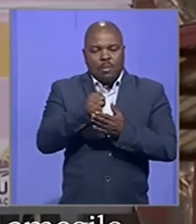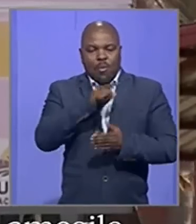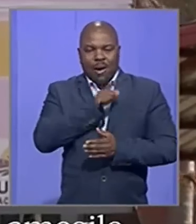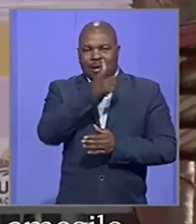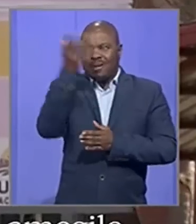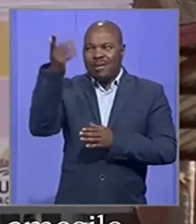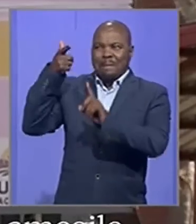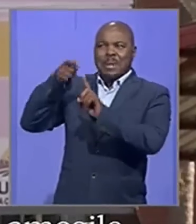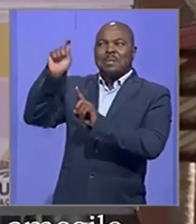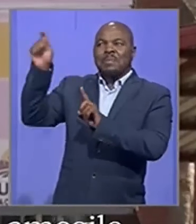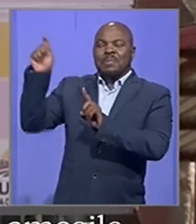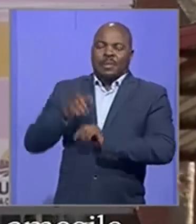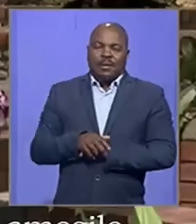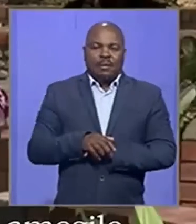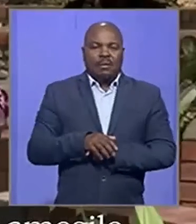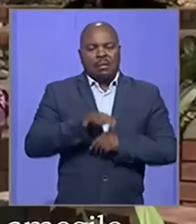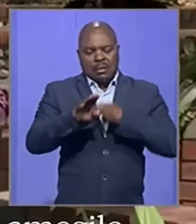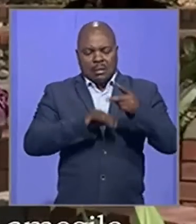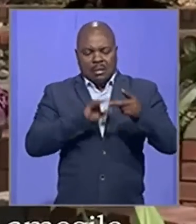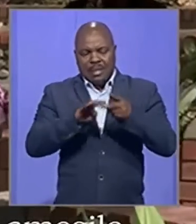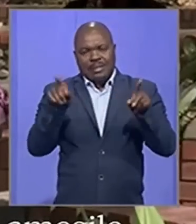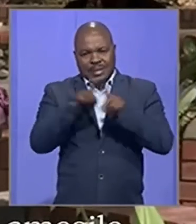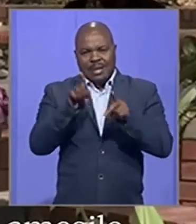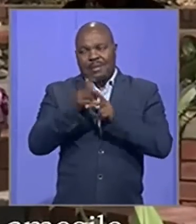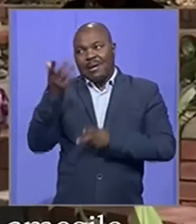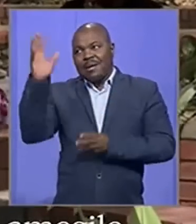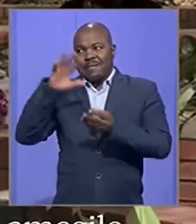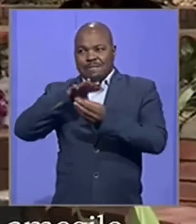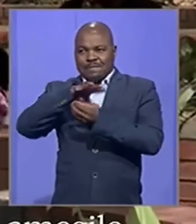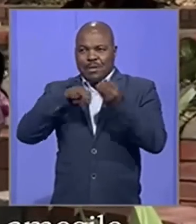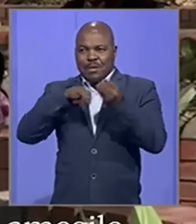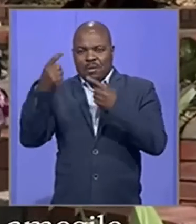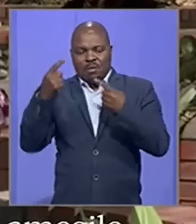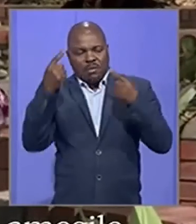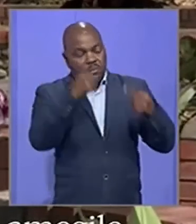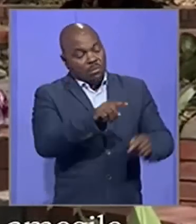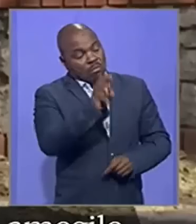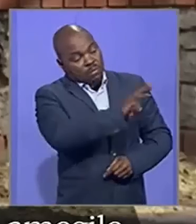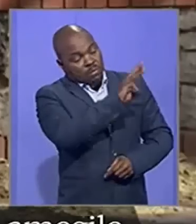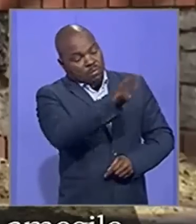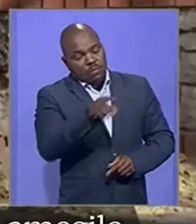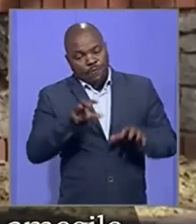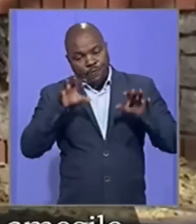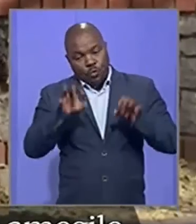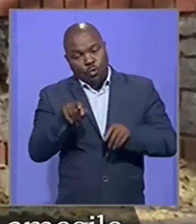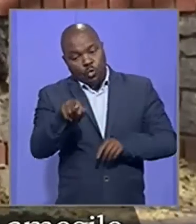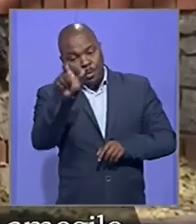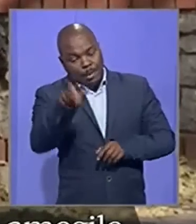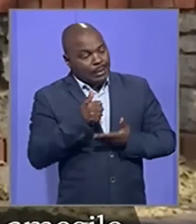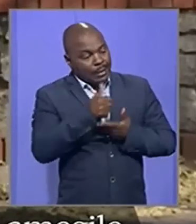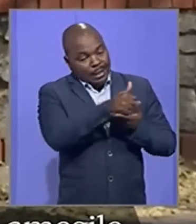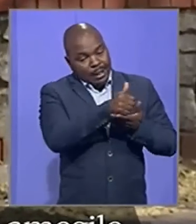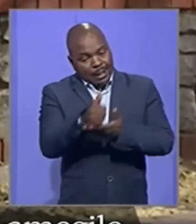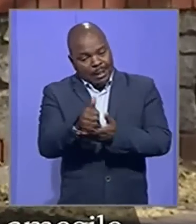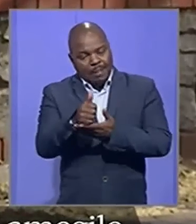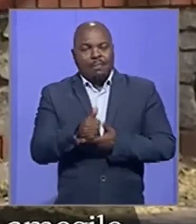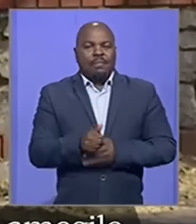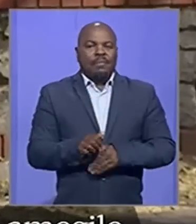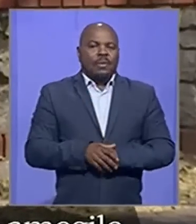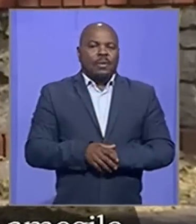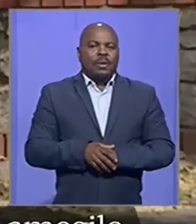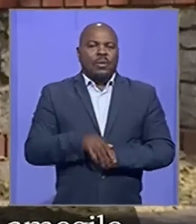morago ga moo, lelapa tsoko le šomišitše boganka gore baoki ba thuše ngwanabo. Se morago ga dikgwedi tše tharo go tloga mo